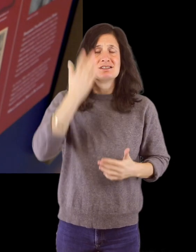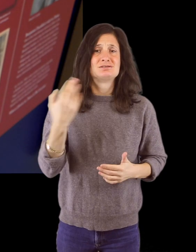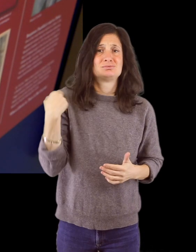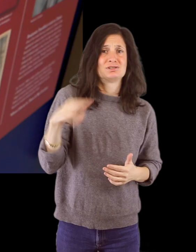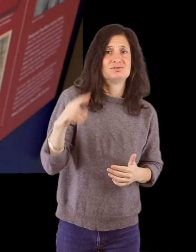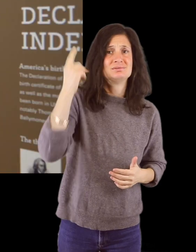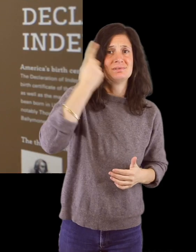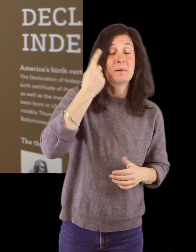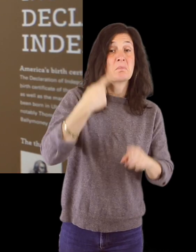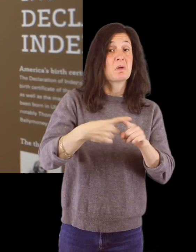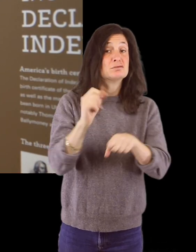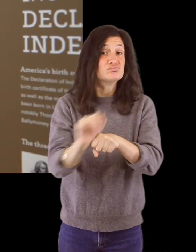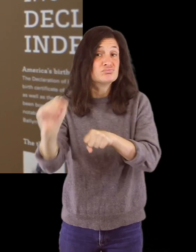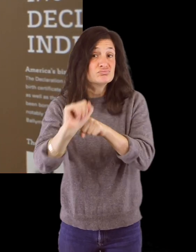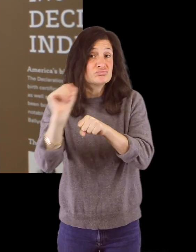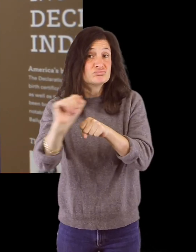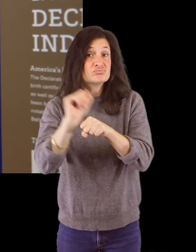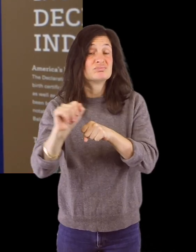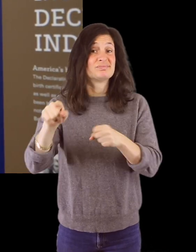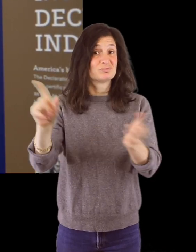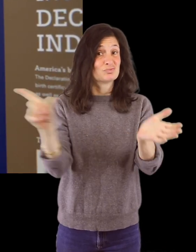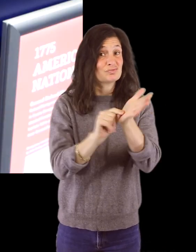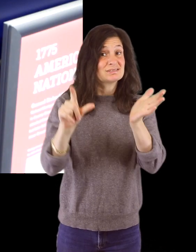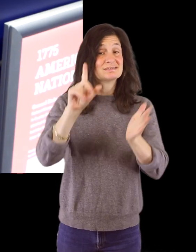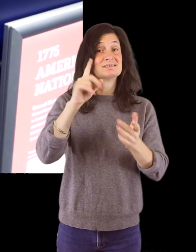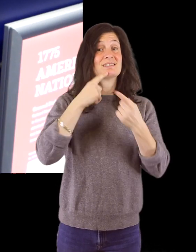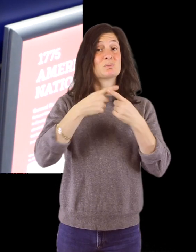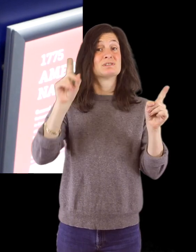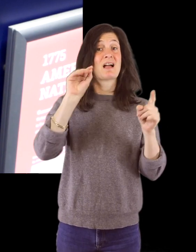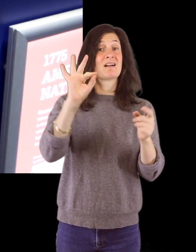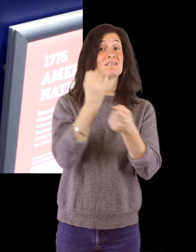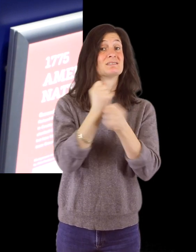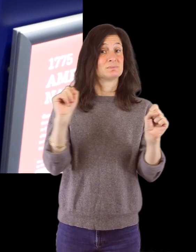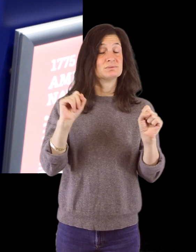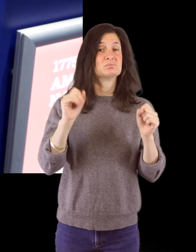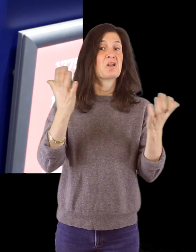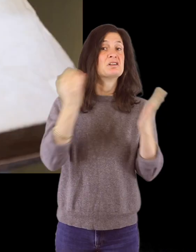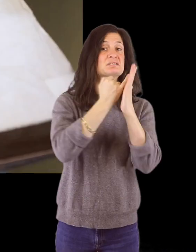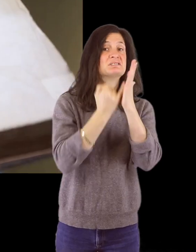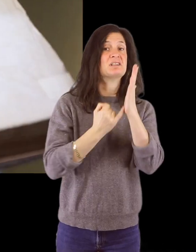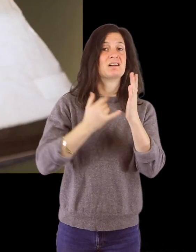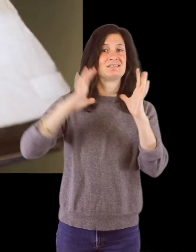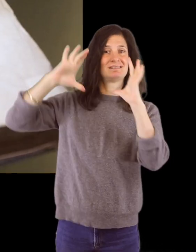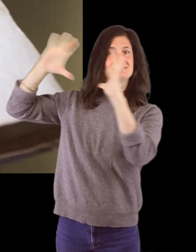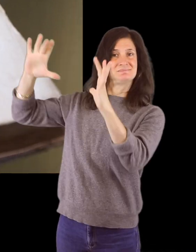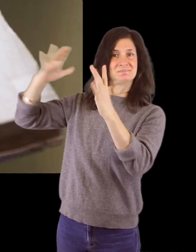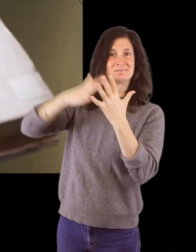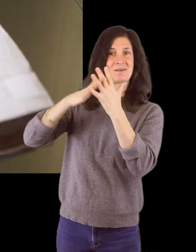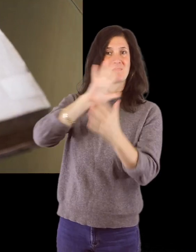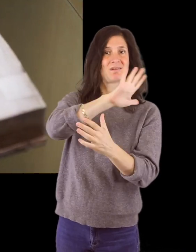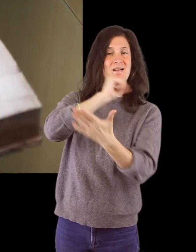fighters, thinkers, theologians, or even as more practical men who printed the Declaration of Independence